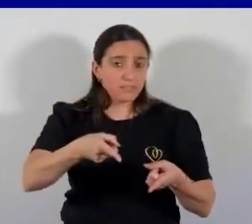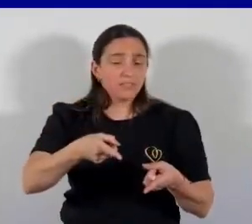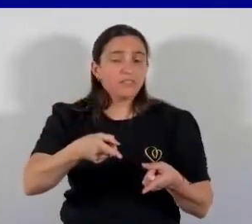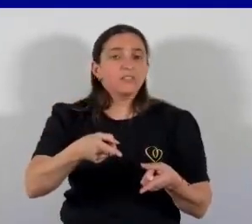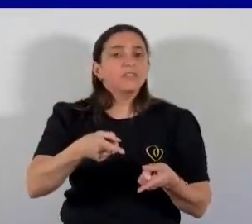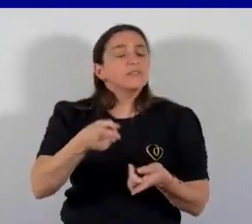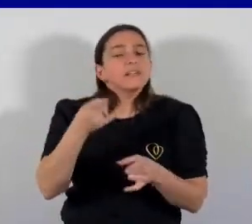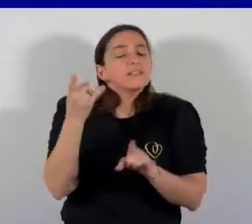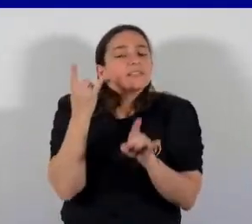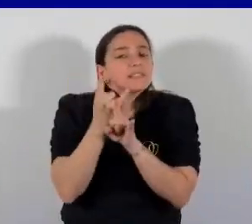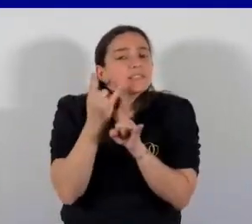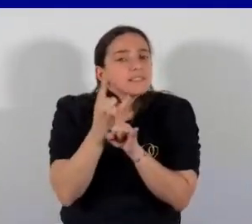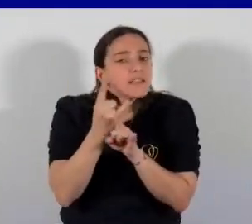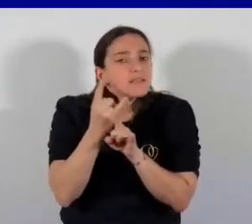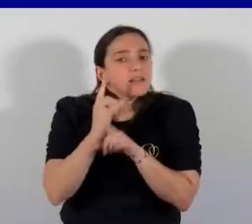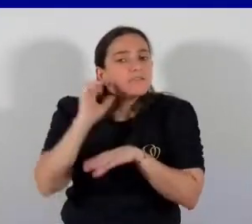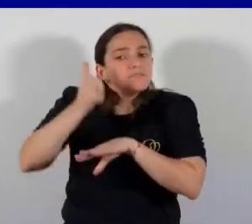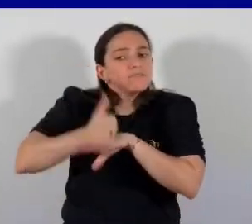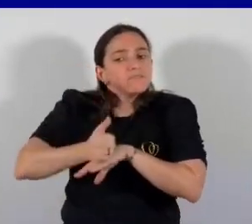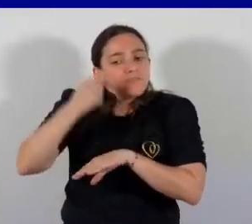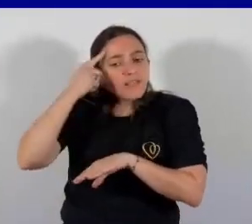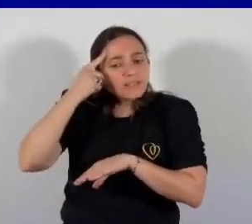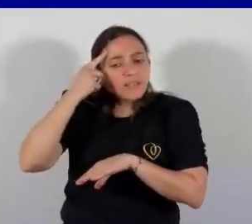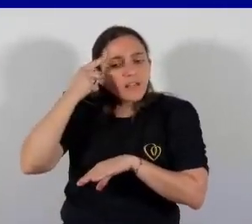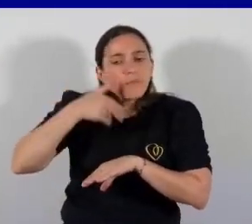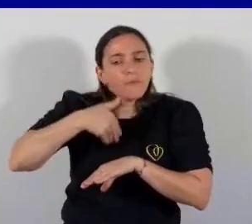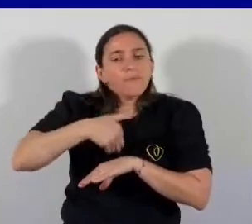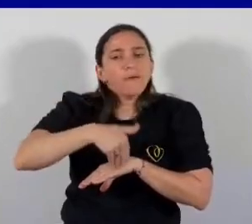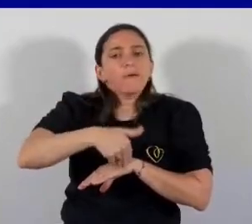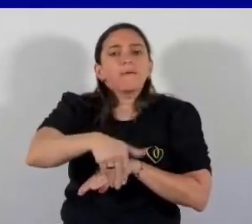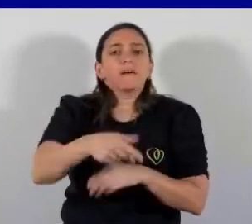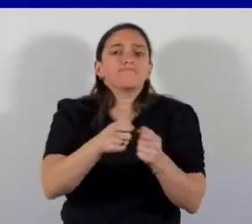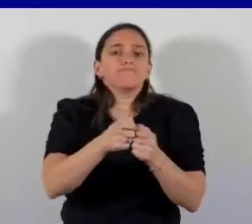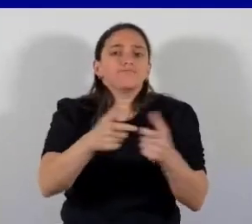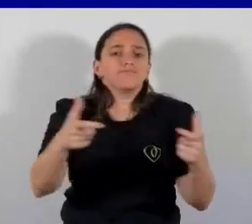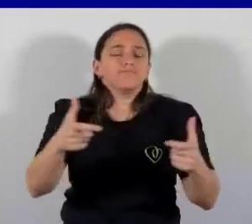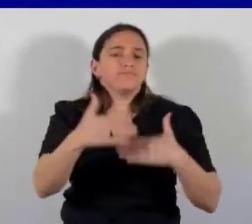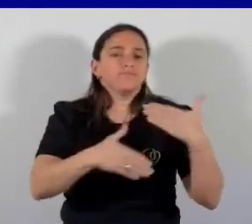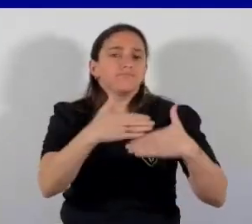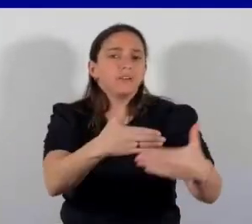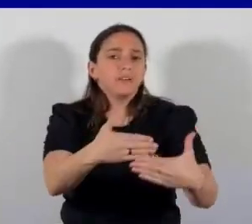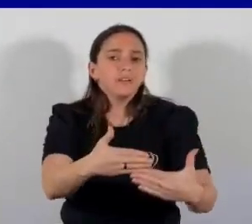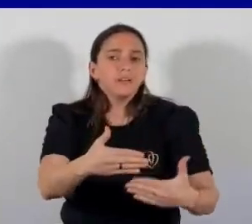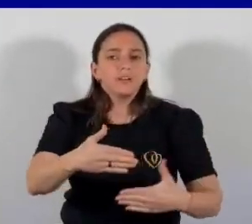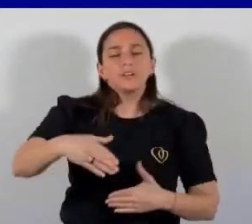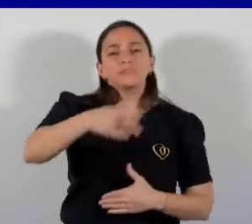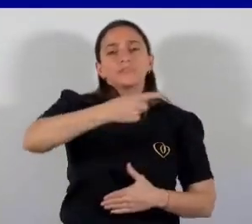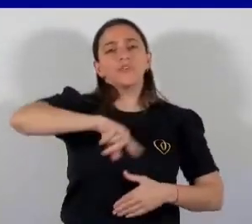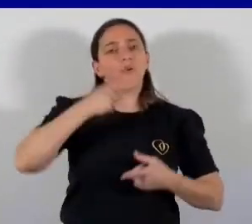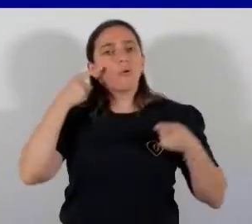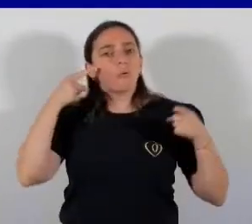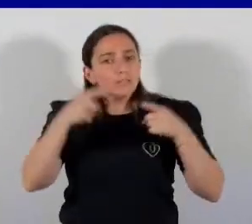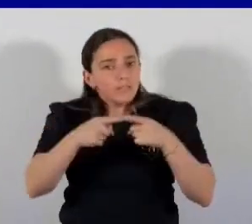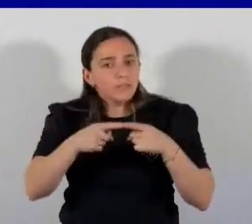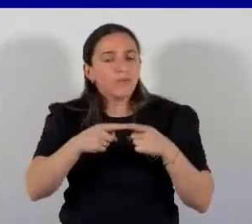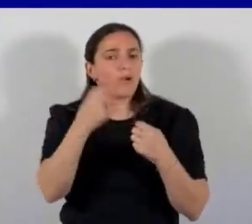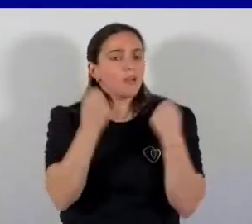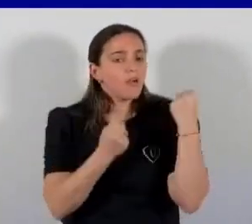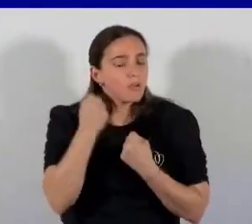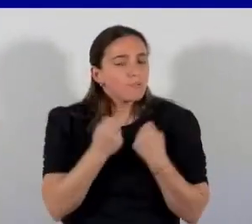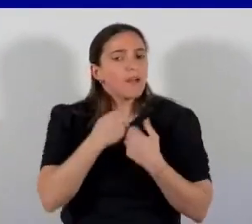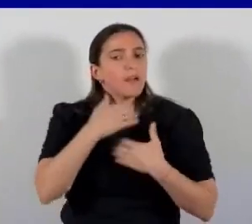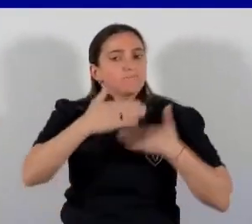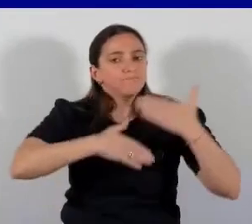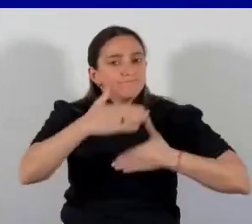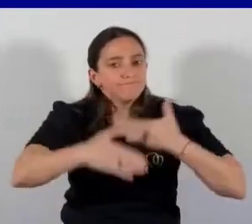behind, so he was also. All this is always stopped. In terms of growth,